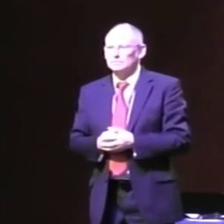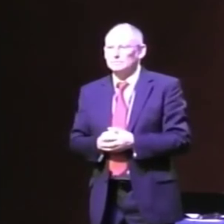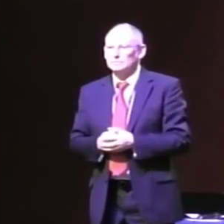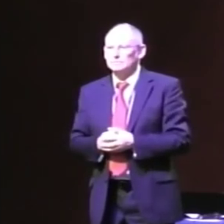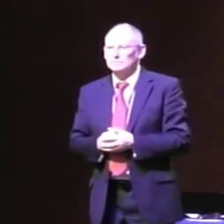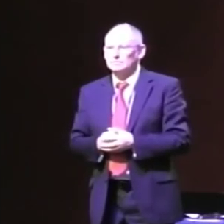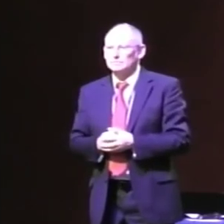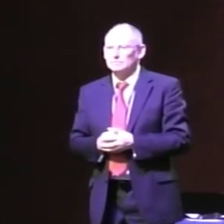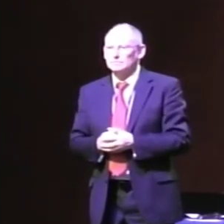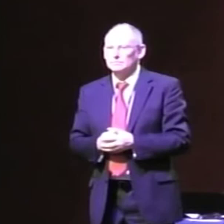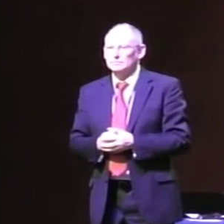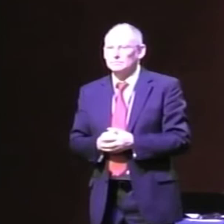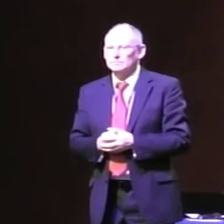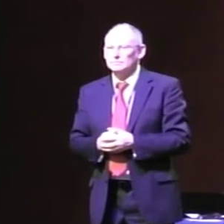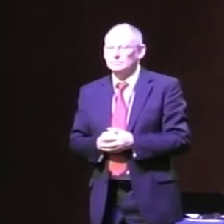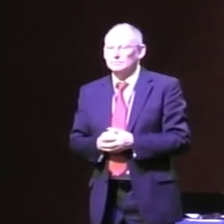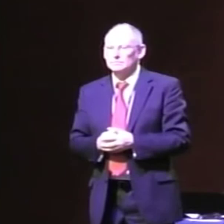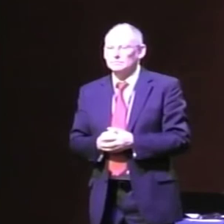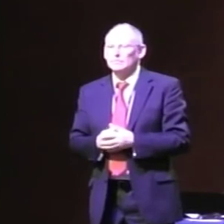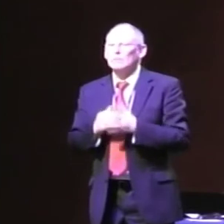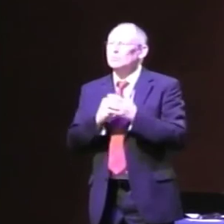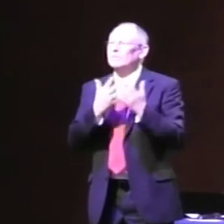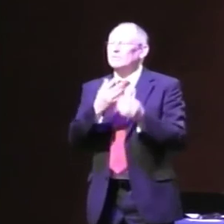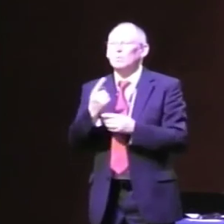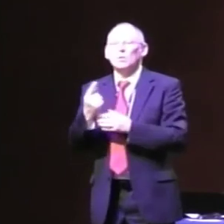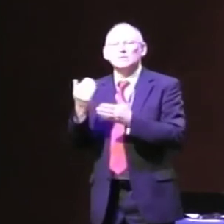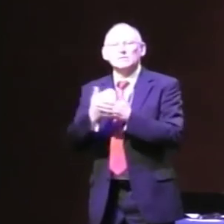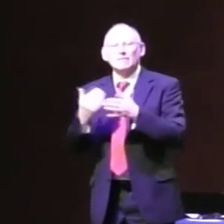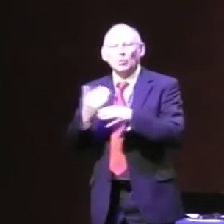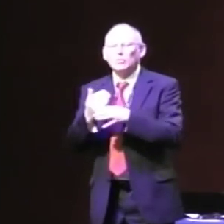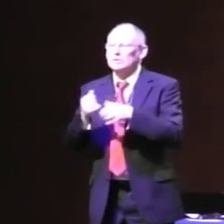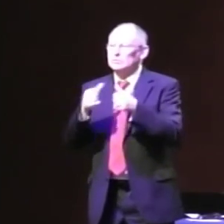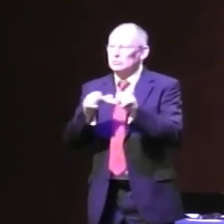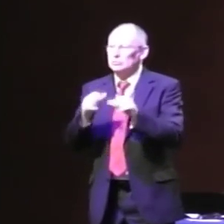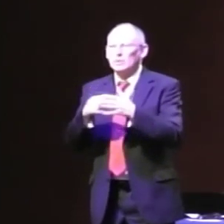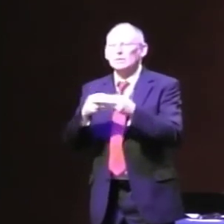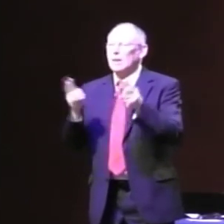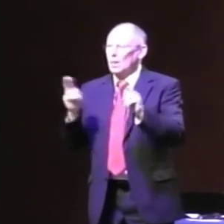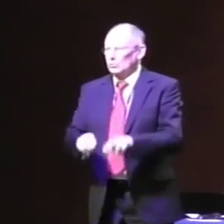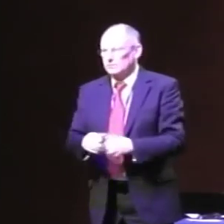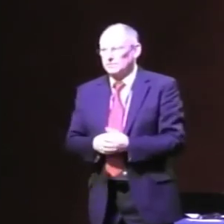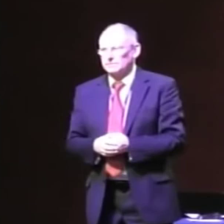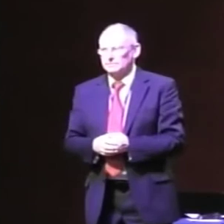That's lost. Yeah. Motion 51, Safe Operating Solutions, is lost.